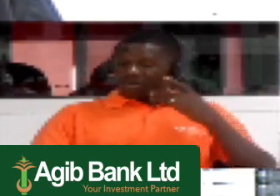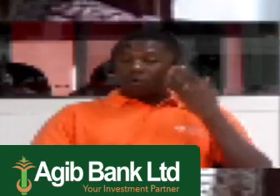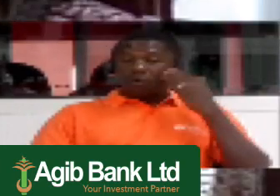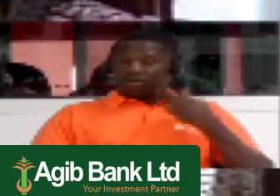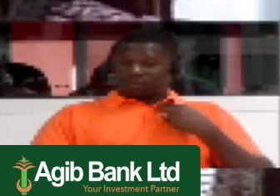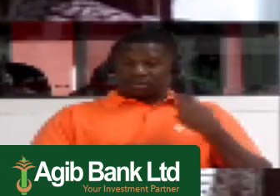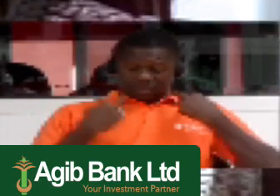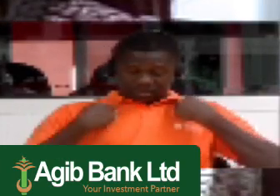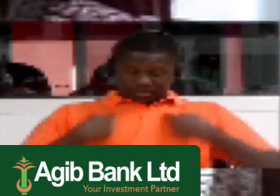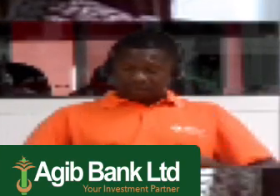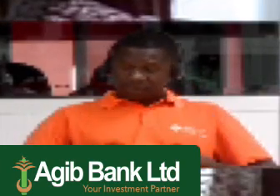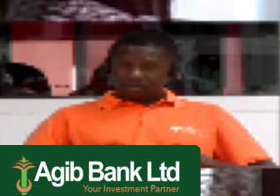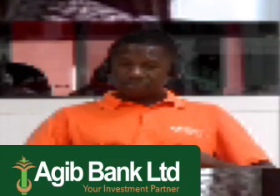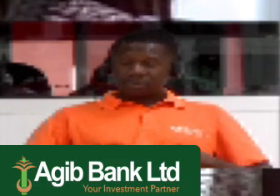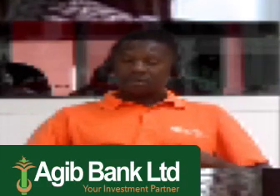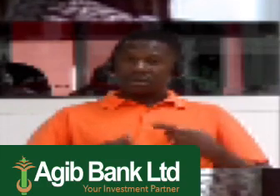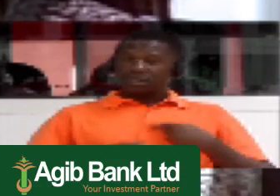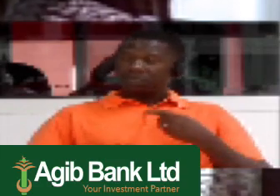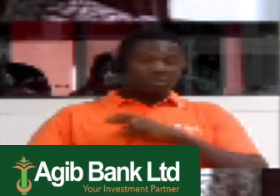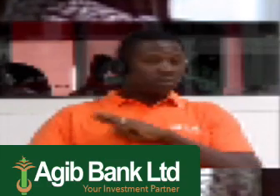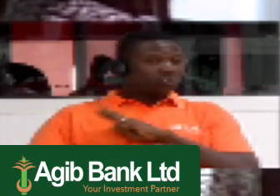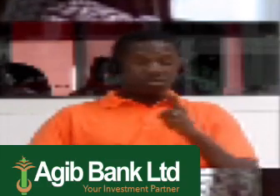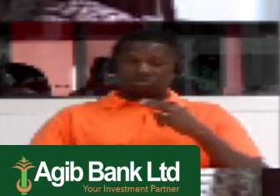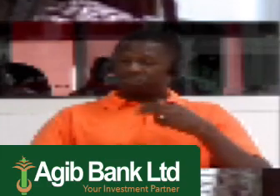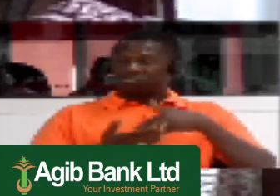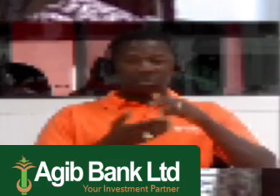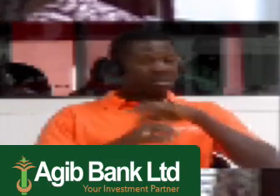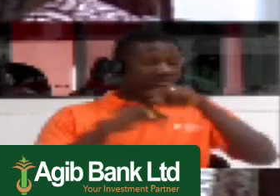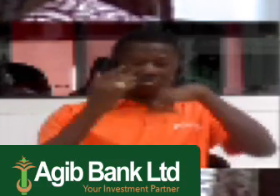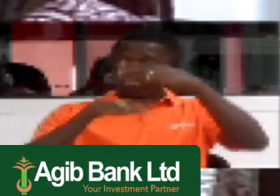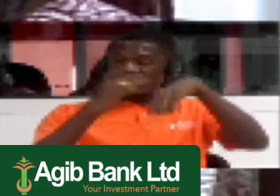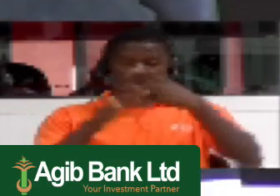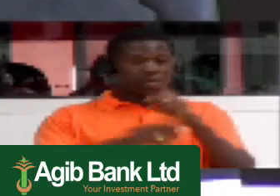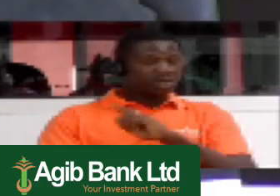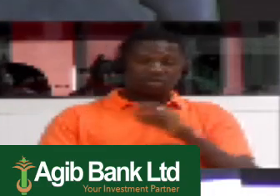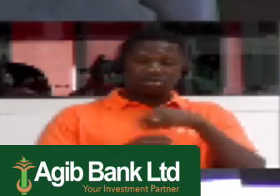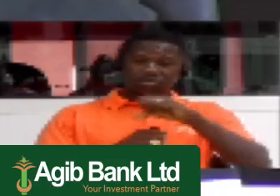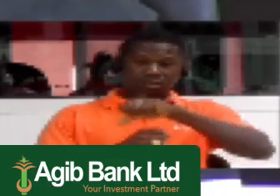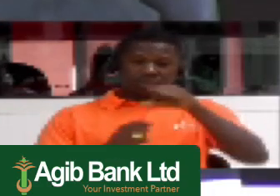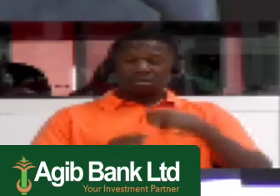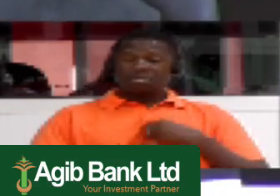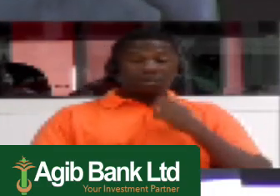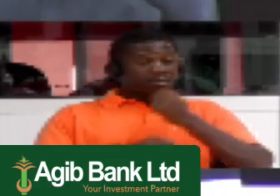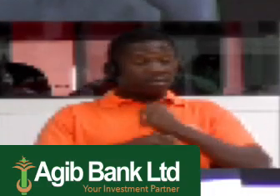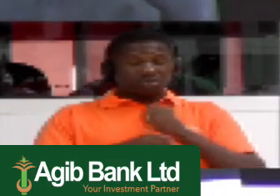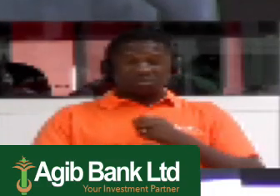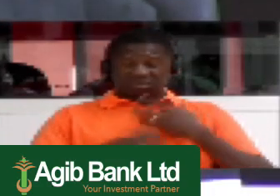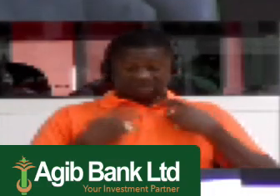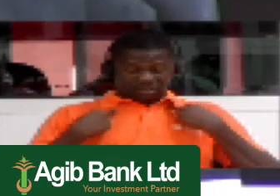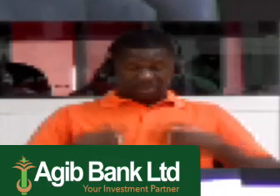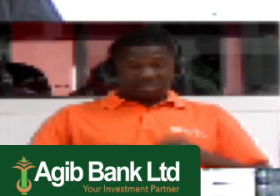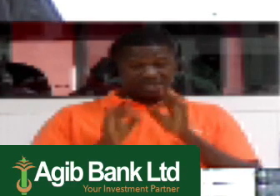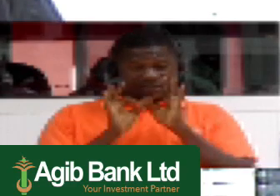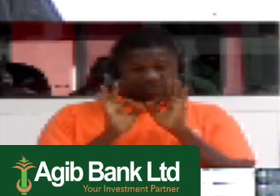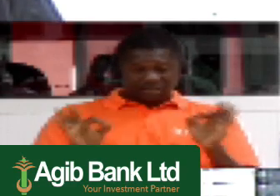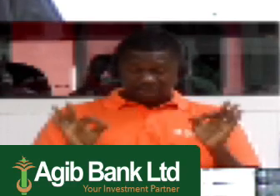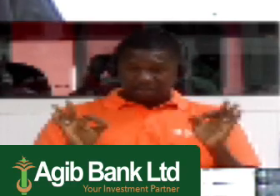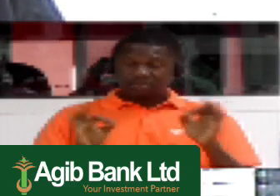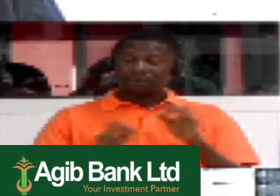I am putting on my uniform, I don't play around. I make sure that I am neatly dressed.